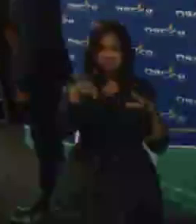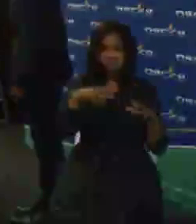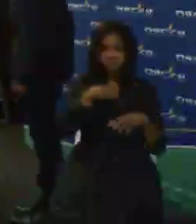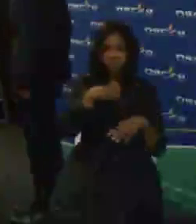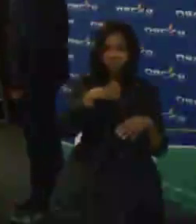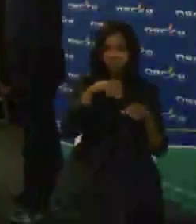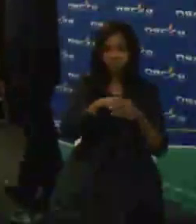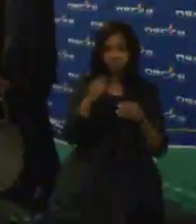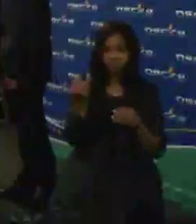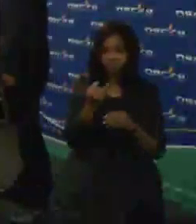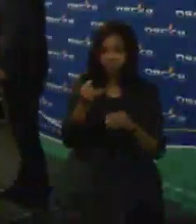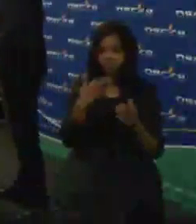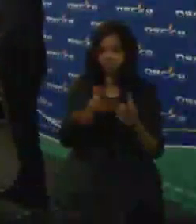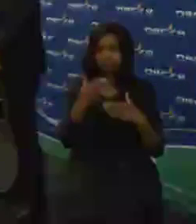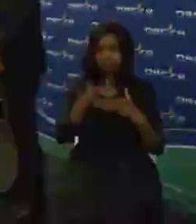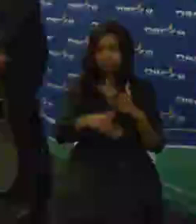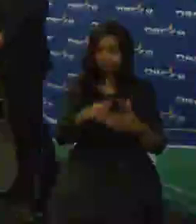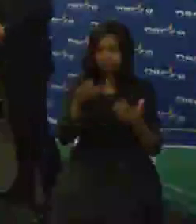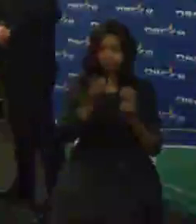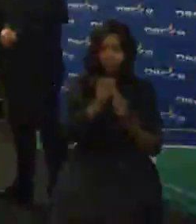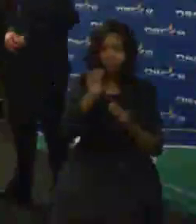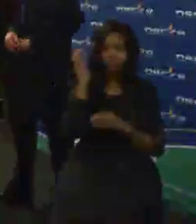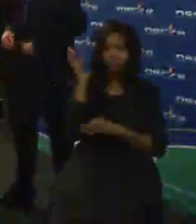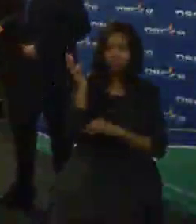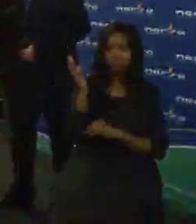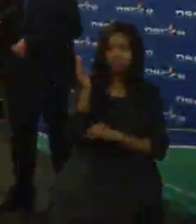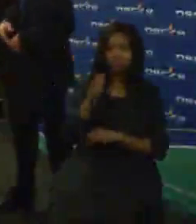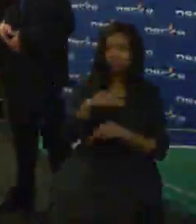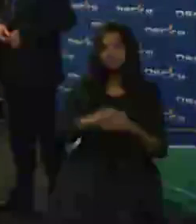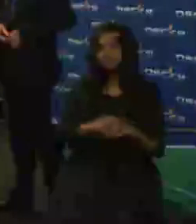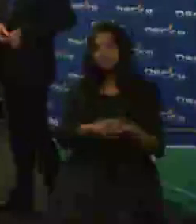JSA. All right, you may proceed with your presentation, sir.